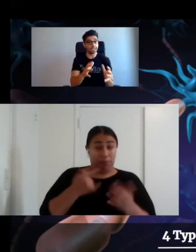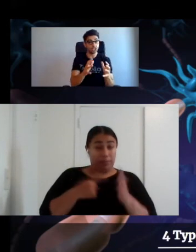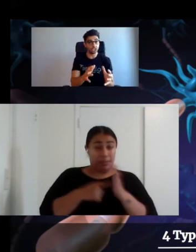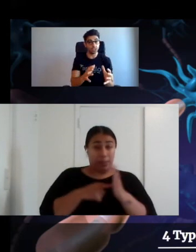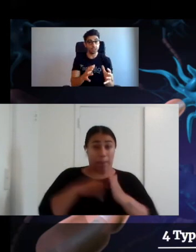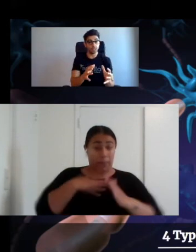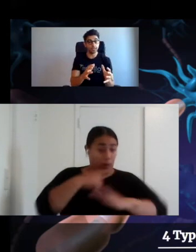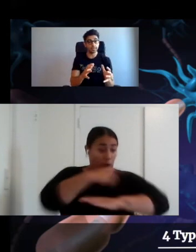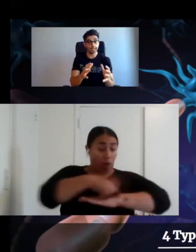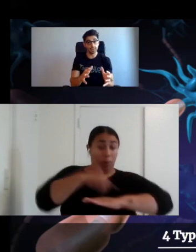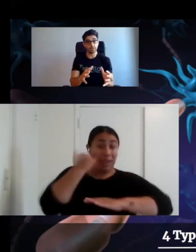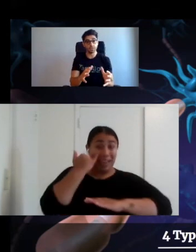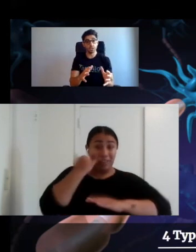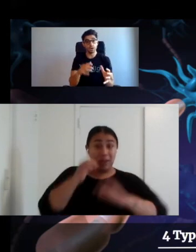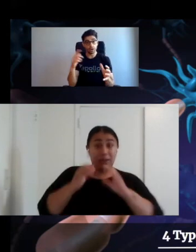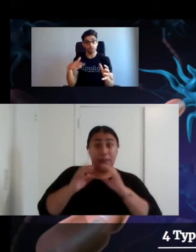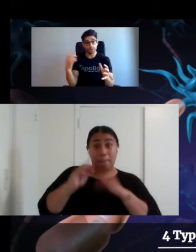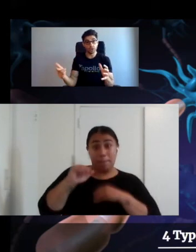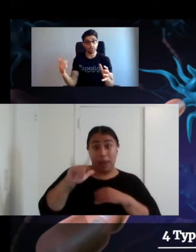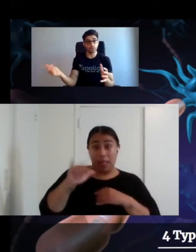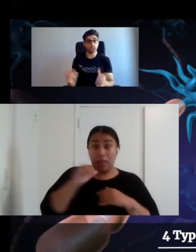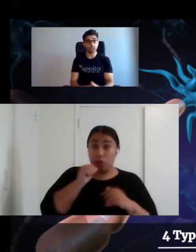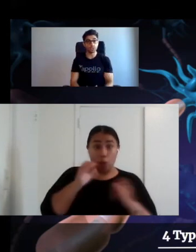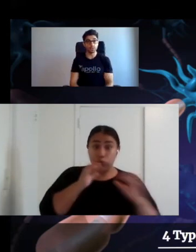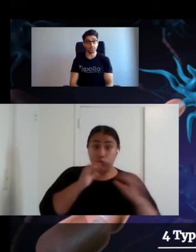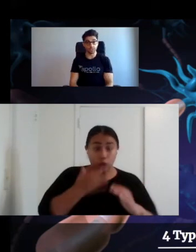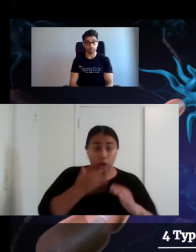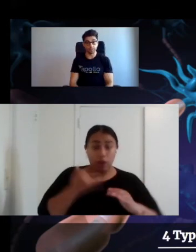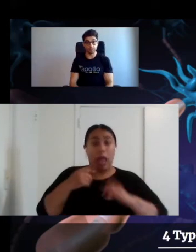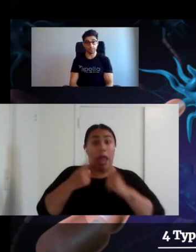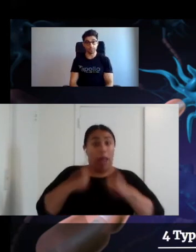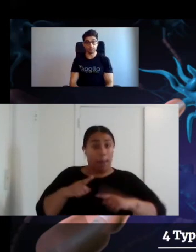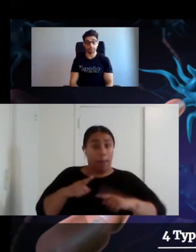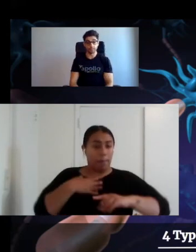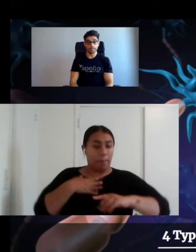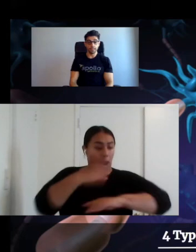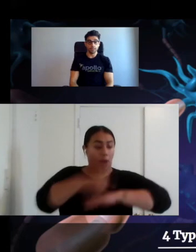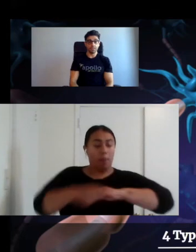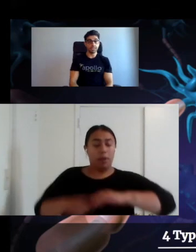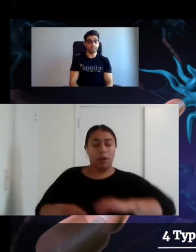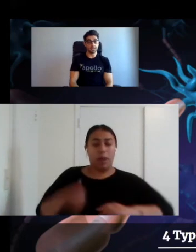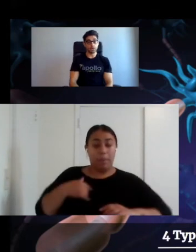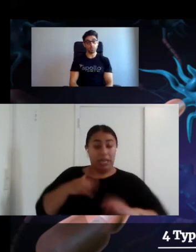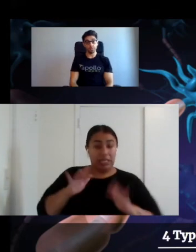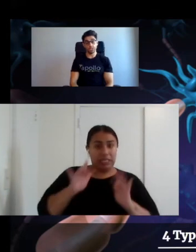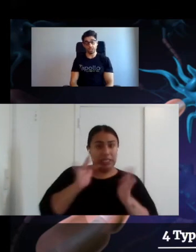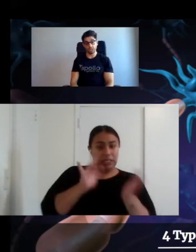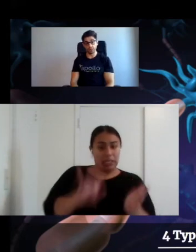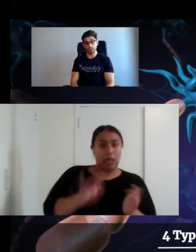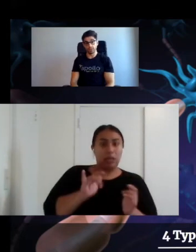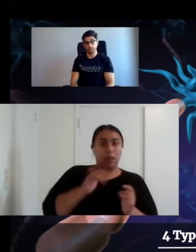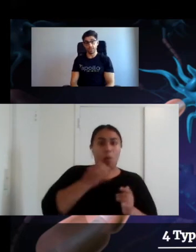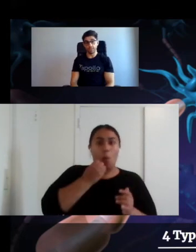is the myelin sheath that covers the nerves in our central nervous system. Because it is an autoimmune